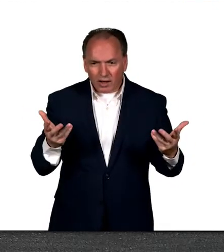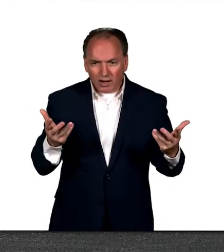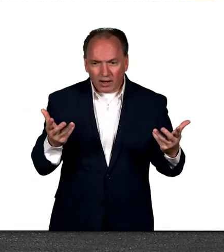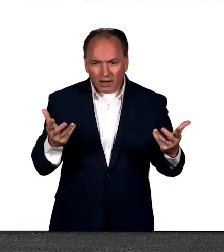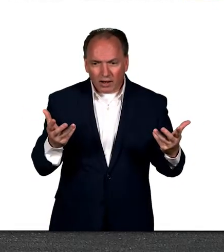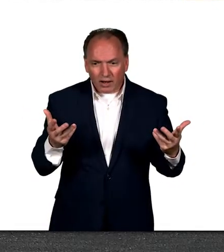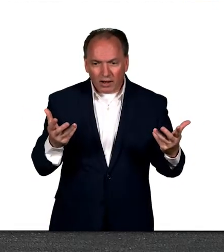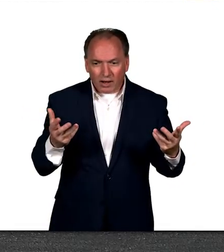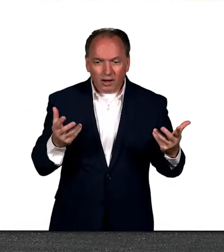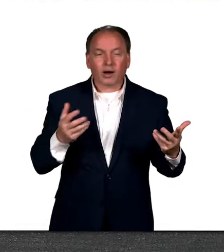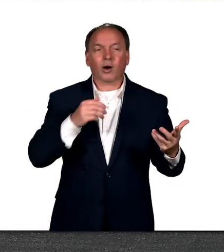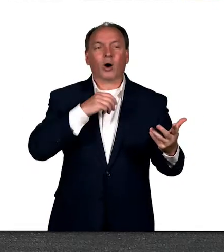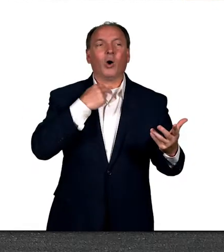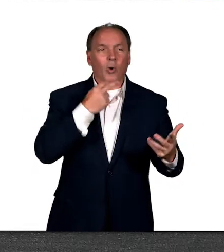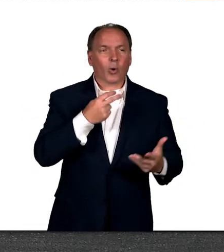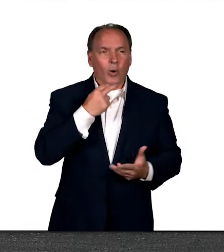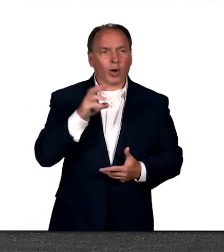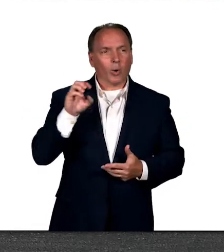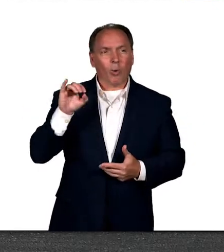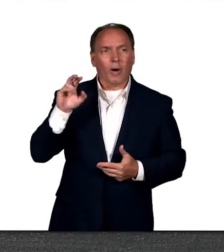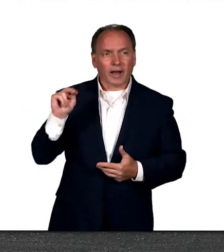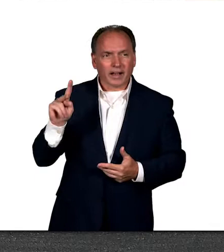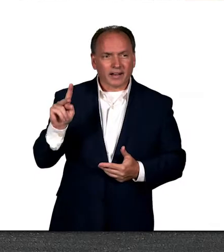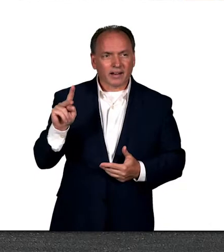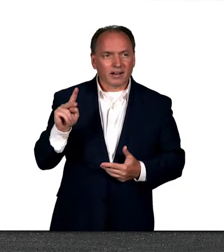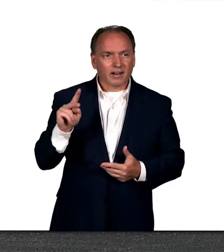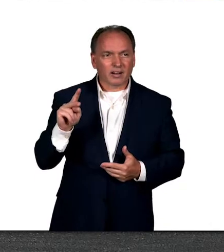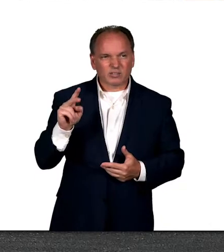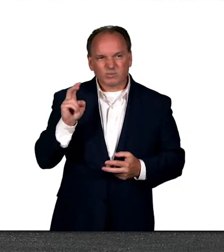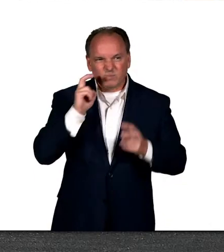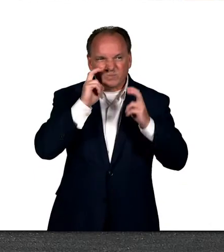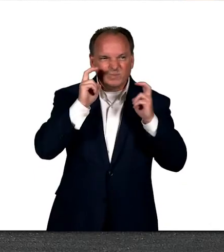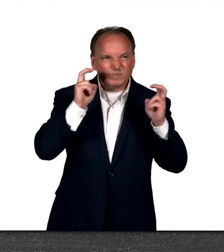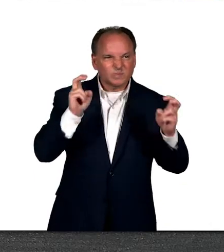this. Oink, oink, oink. Oink, oink. Or it can go.